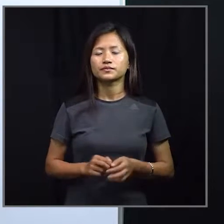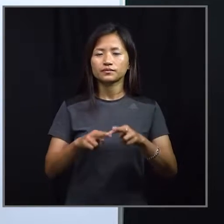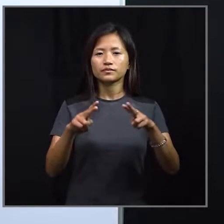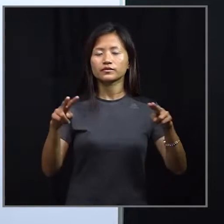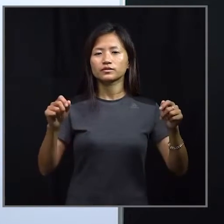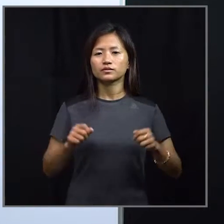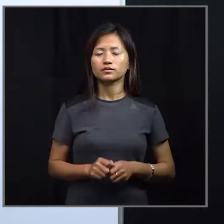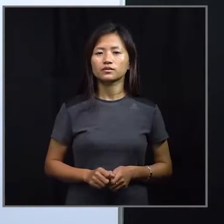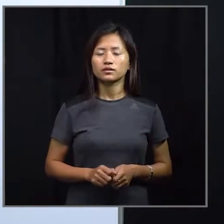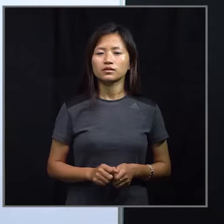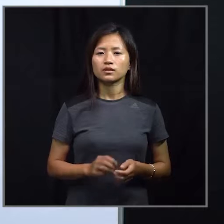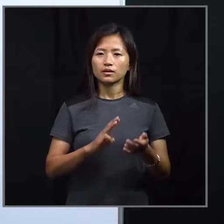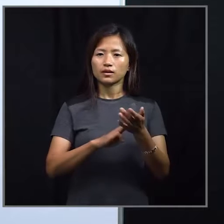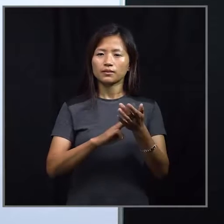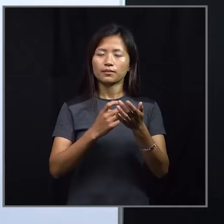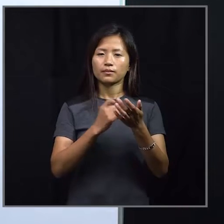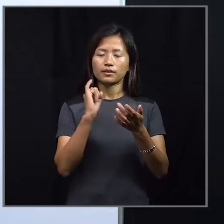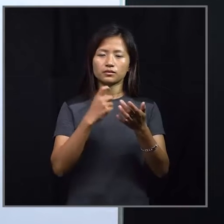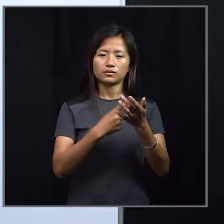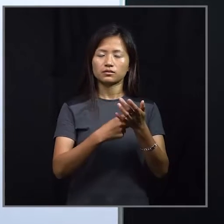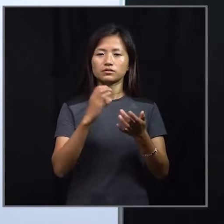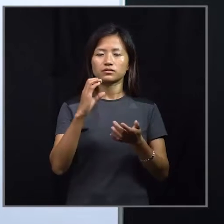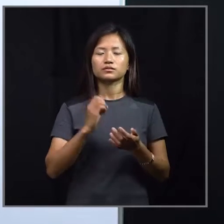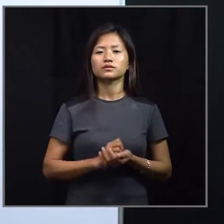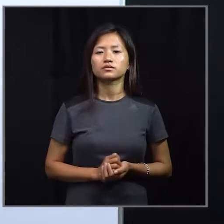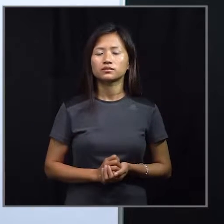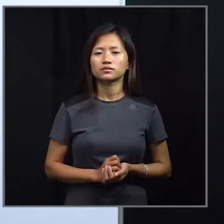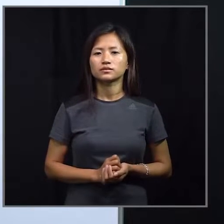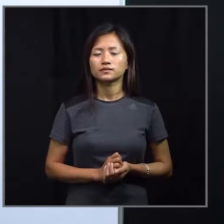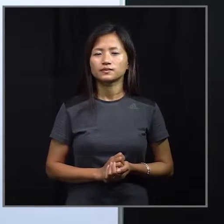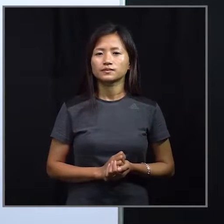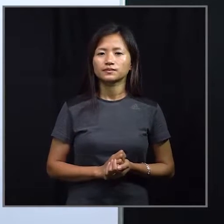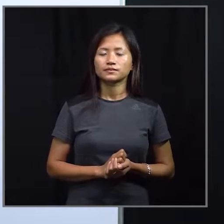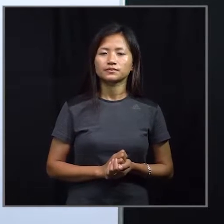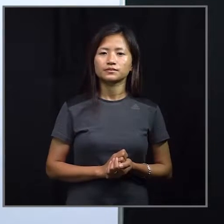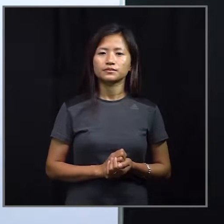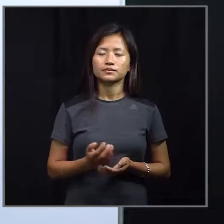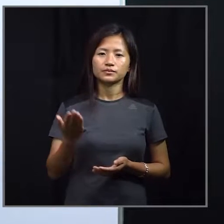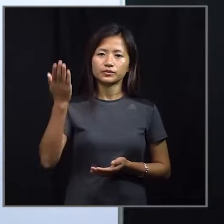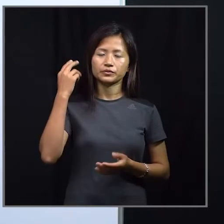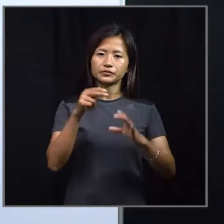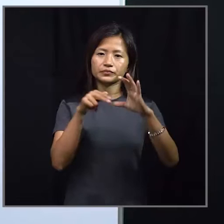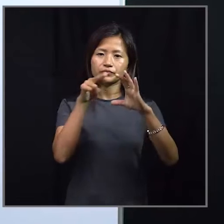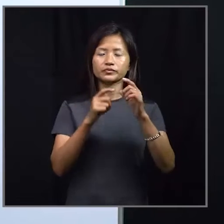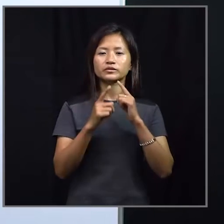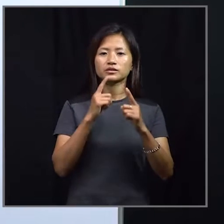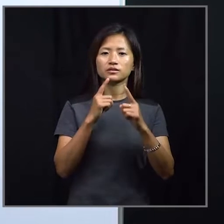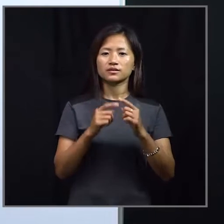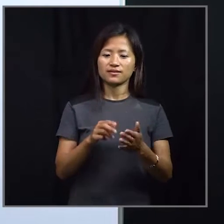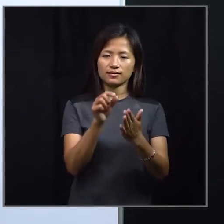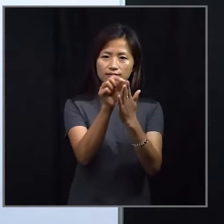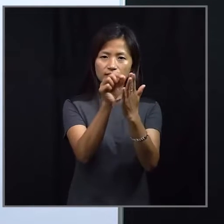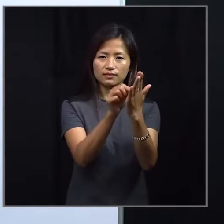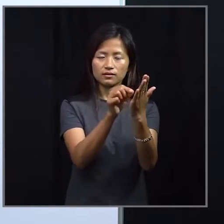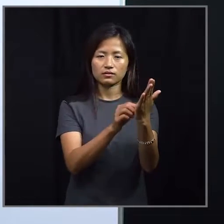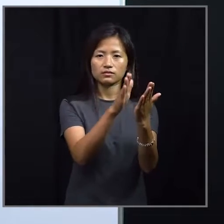difference between microeconomics and macroeconomics. In my previous video, we have already discussed in detail the